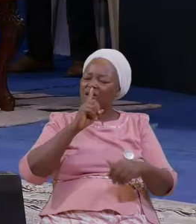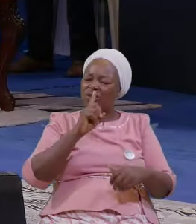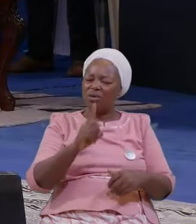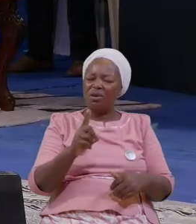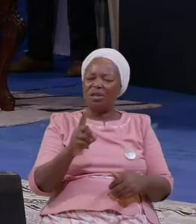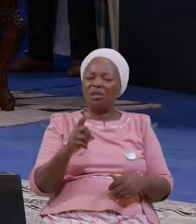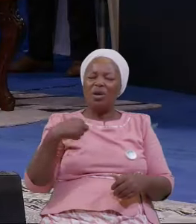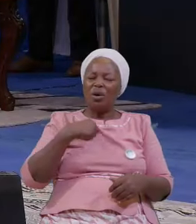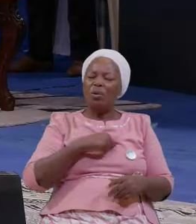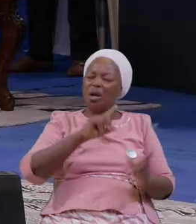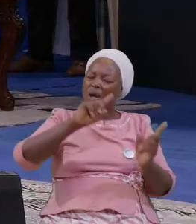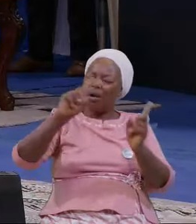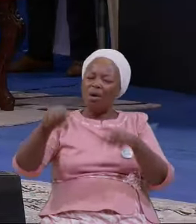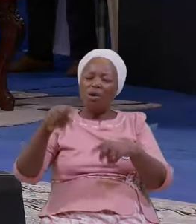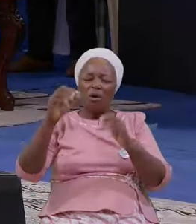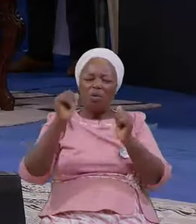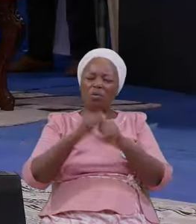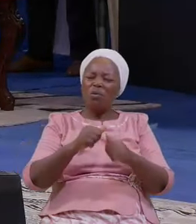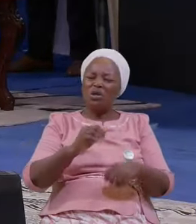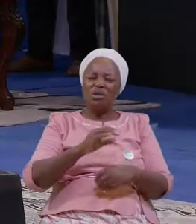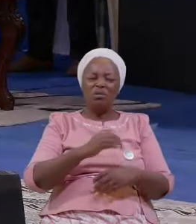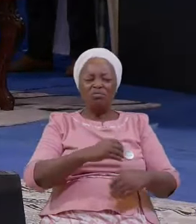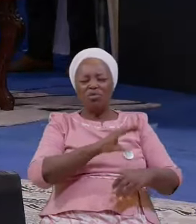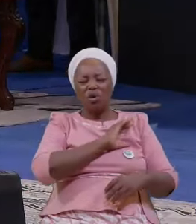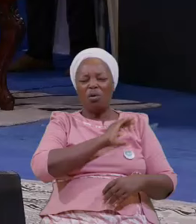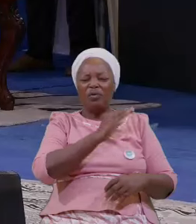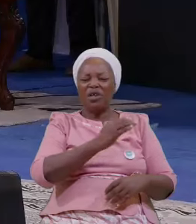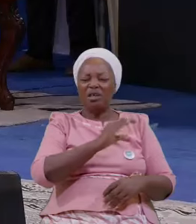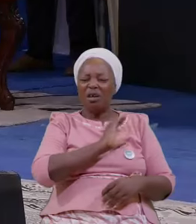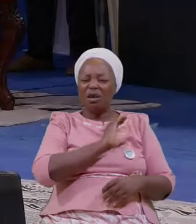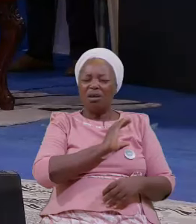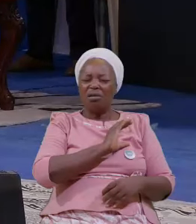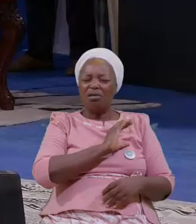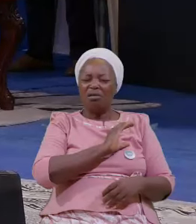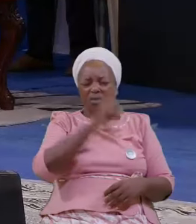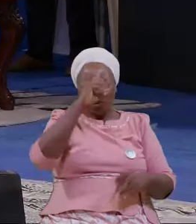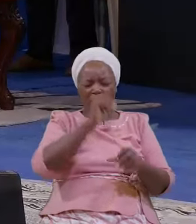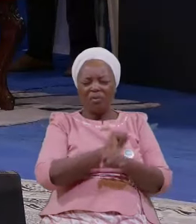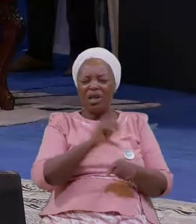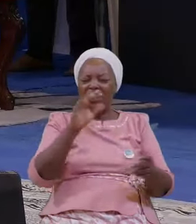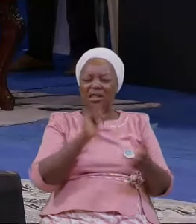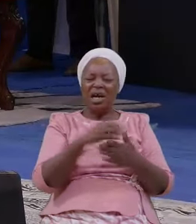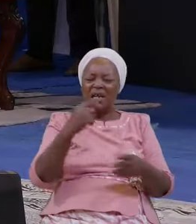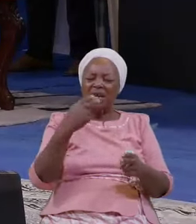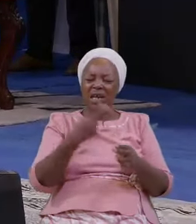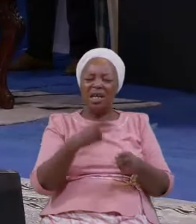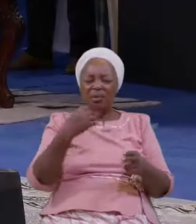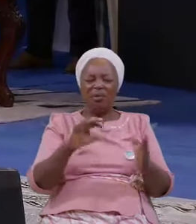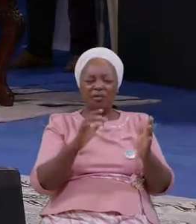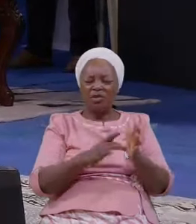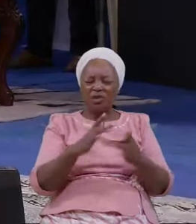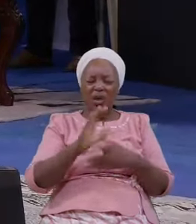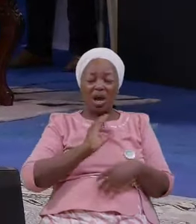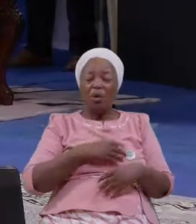come with confidence that the name of Jesus, our Lord and